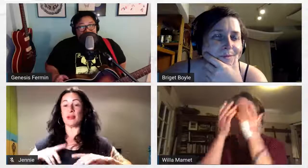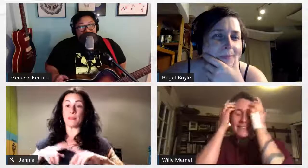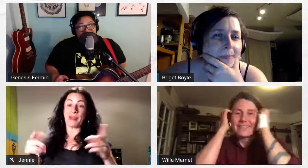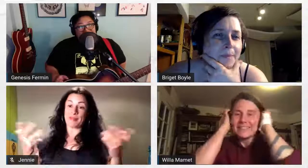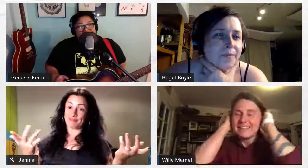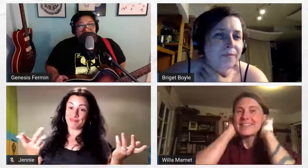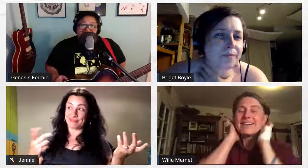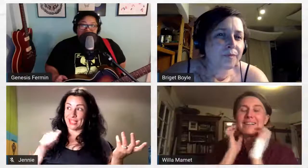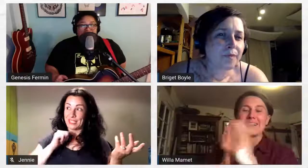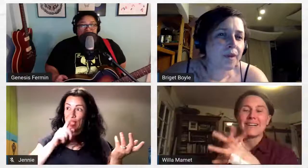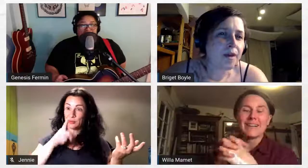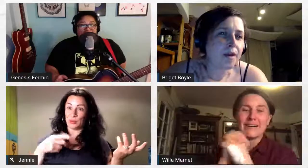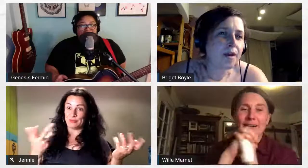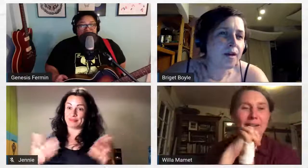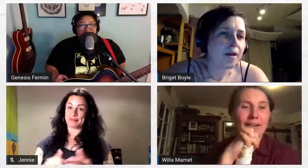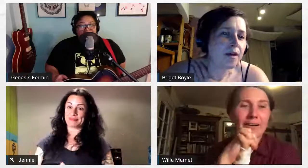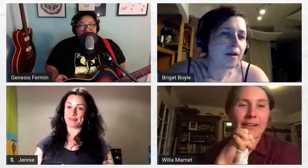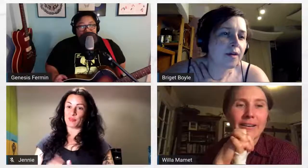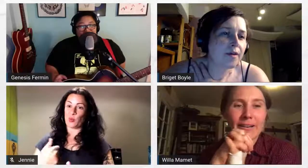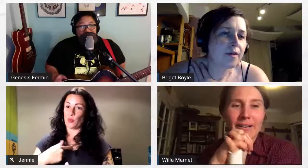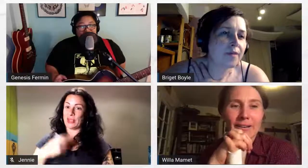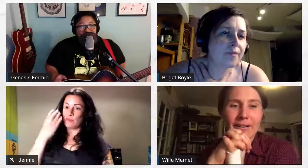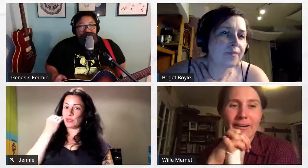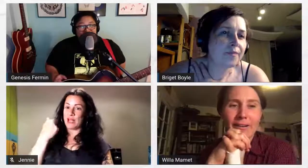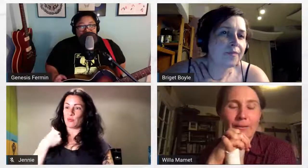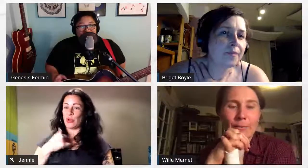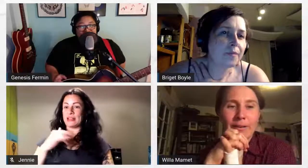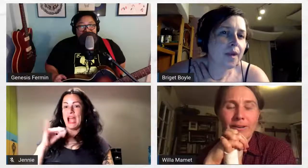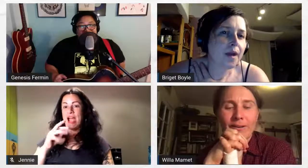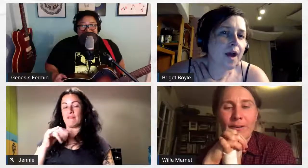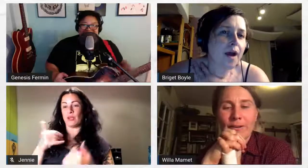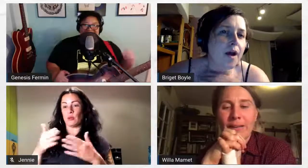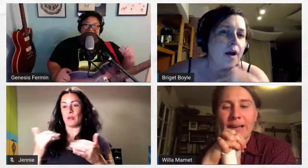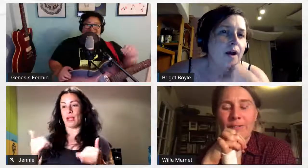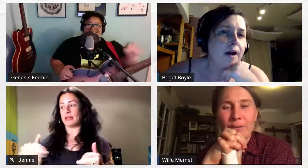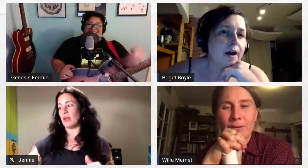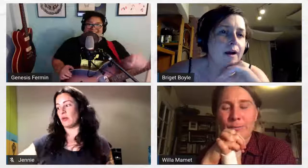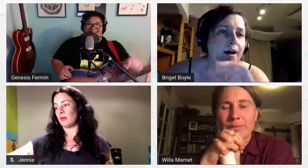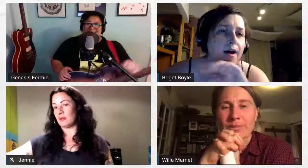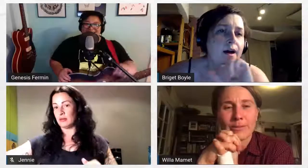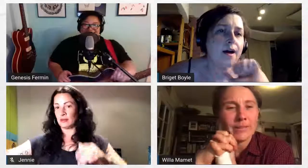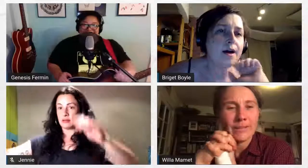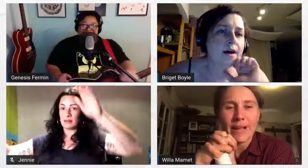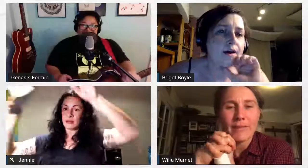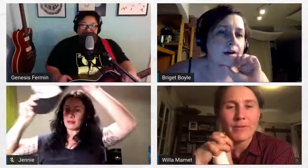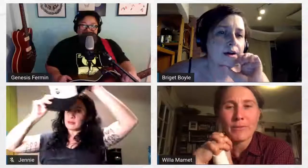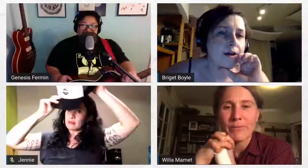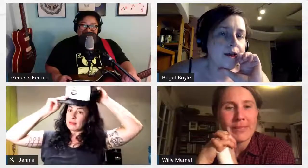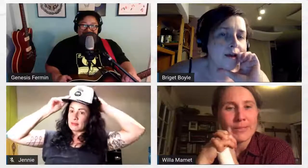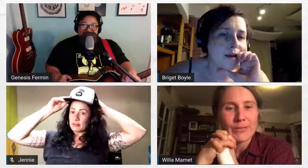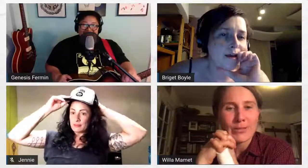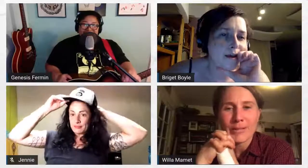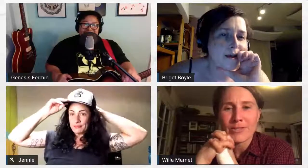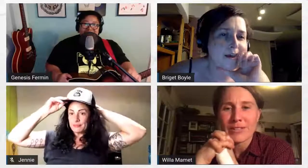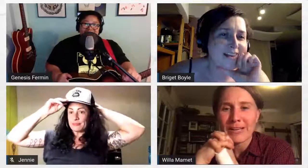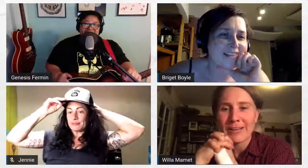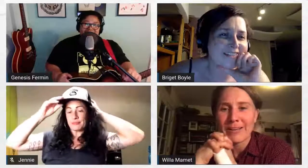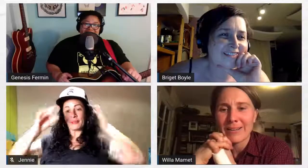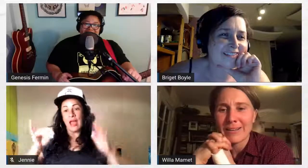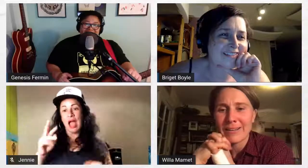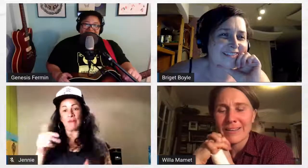that's not. We can pretend we're in the Ivy Room right now. The Ivy Room. So Ivy Room, thank you so